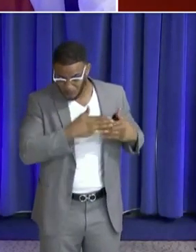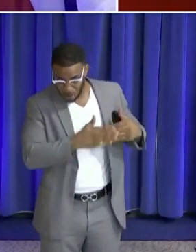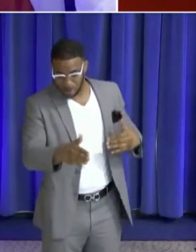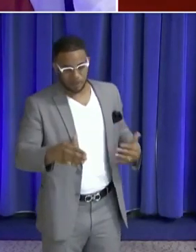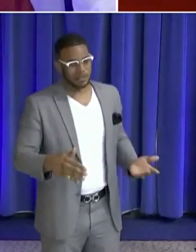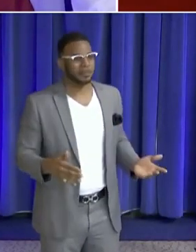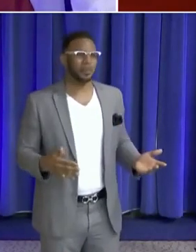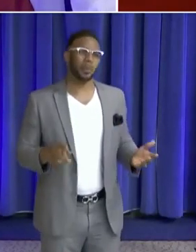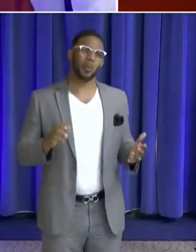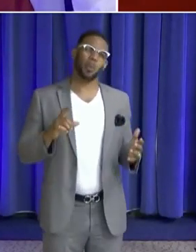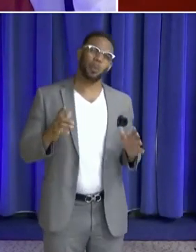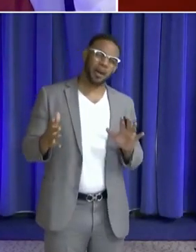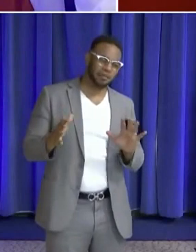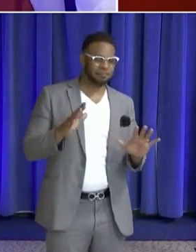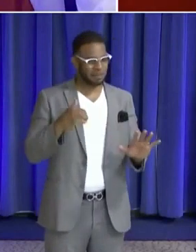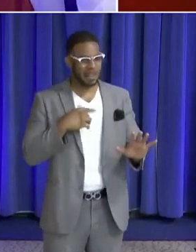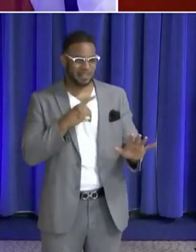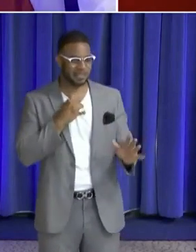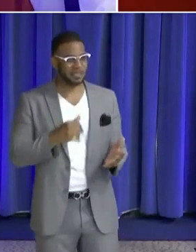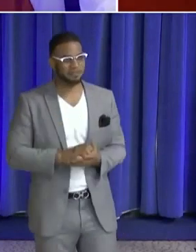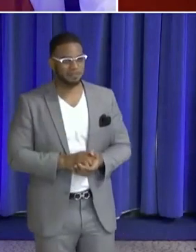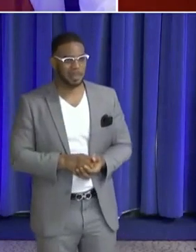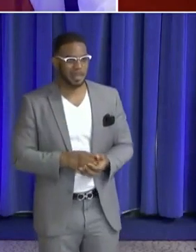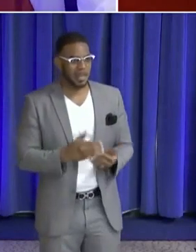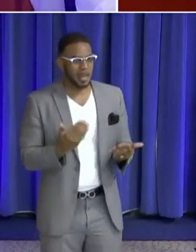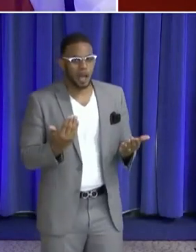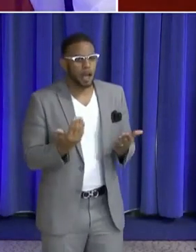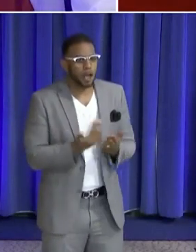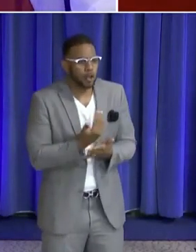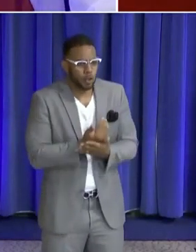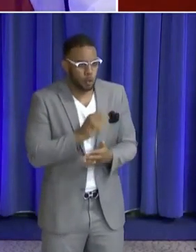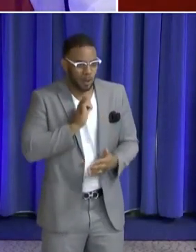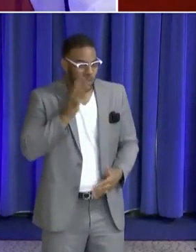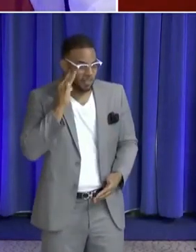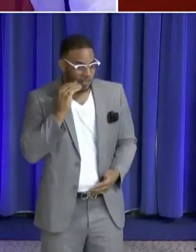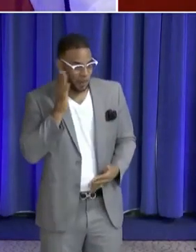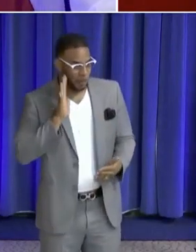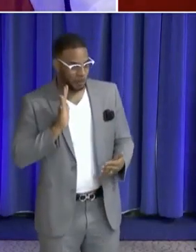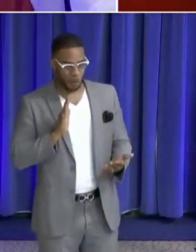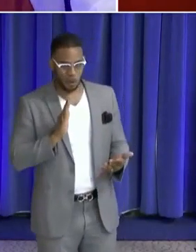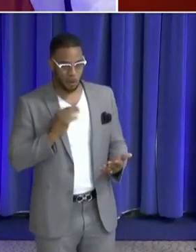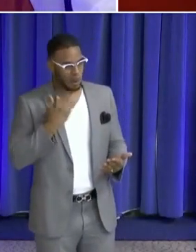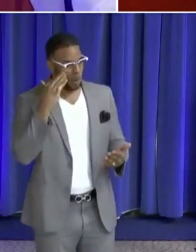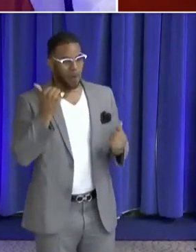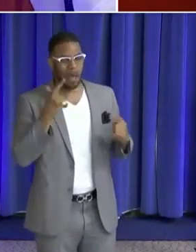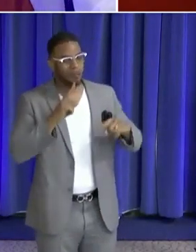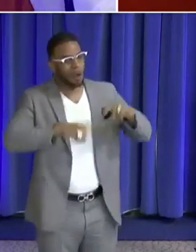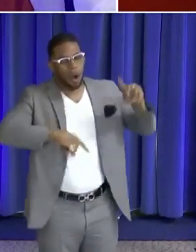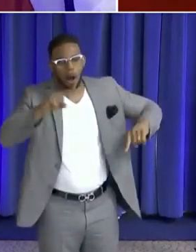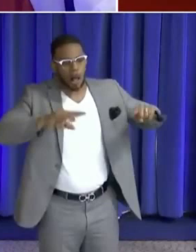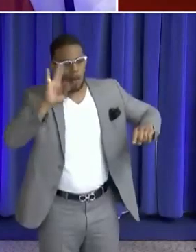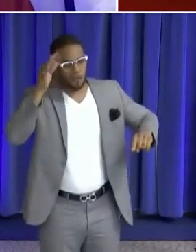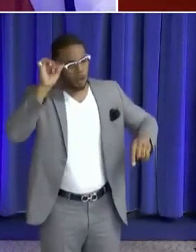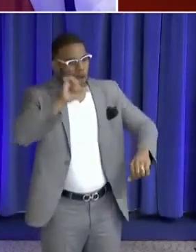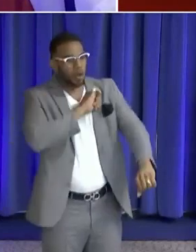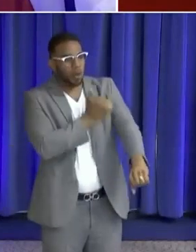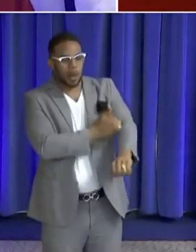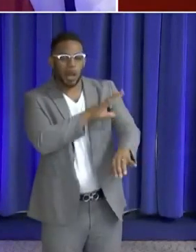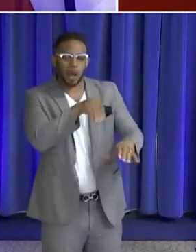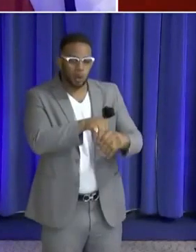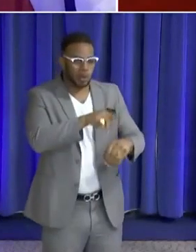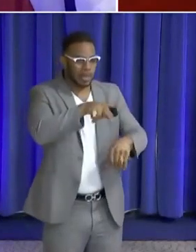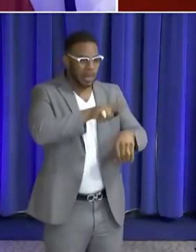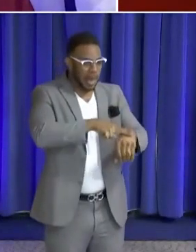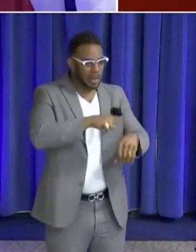they are very unconventional. And we know that we have all kinds of federal authorities, including the